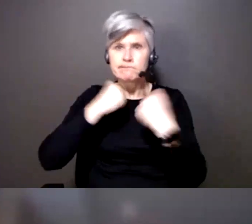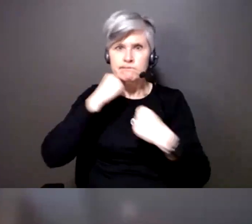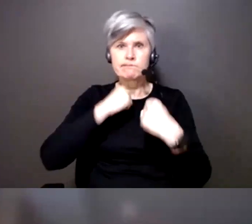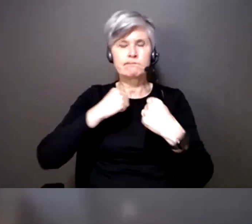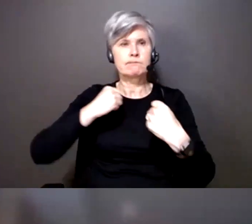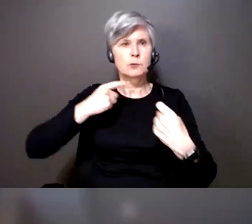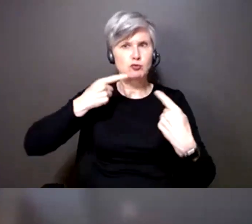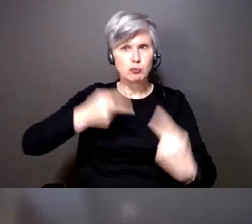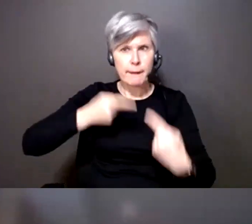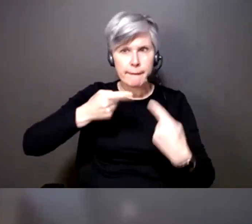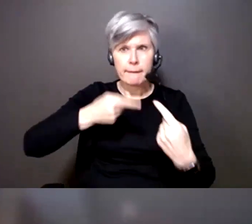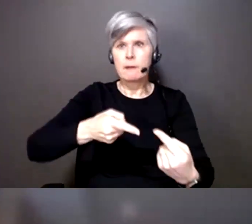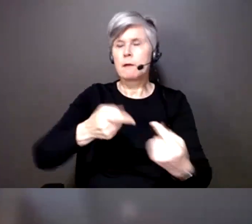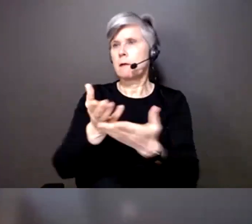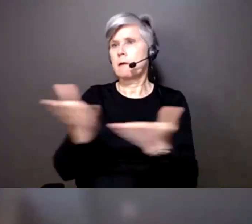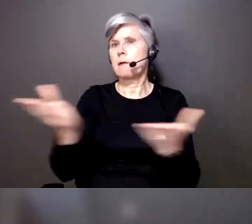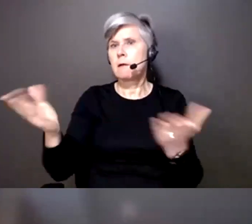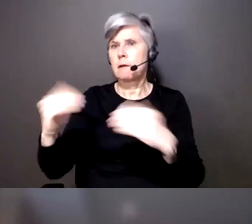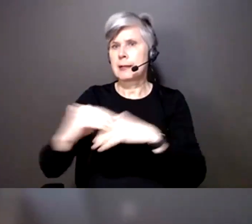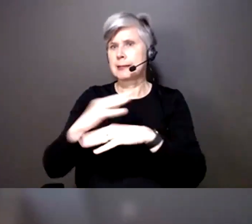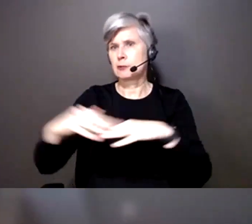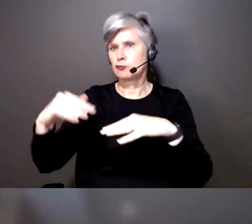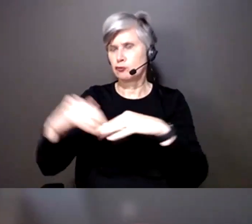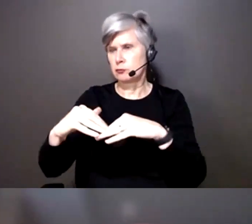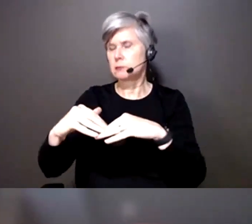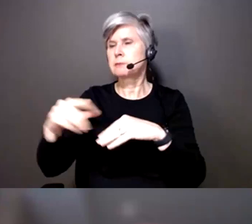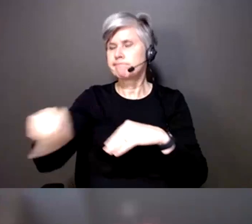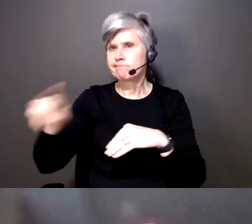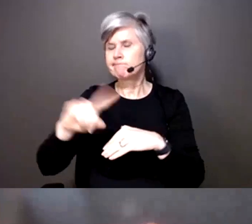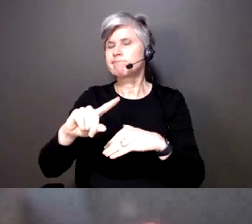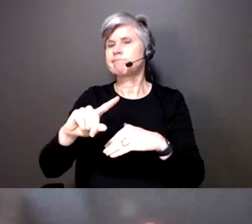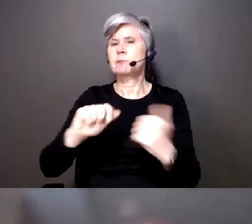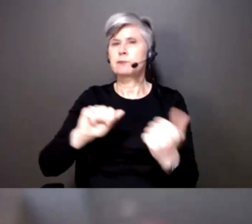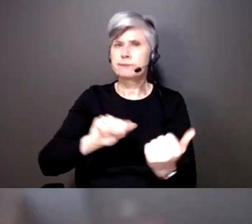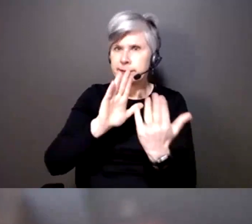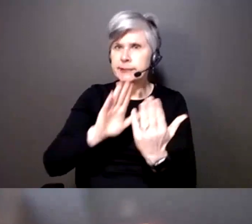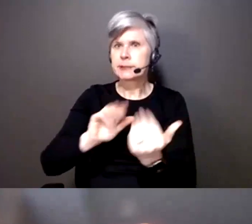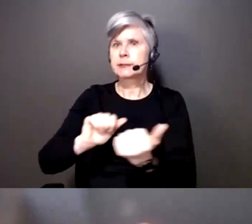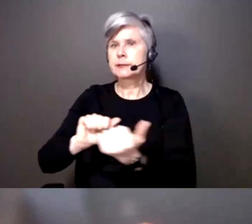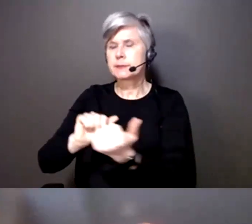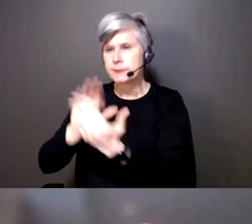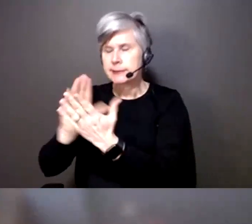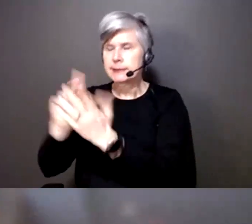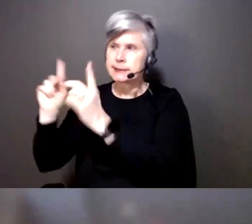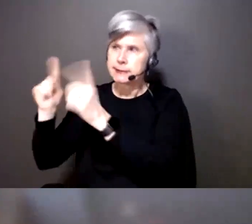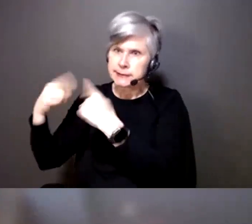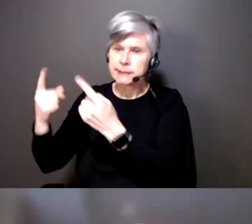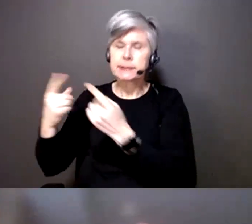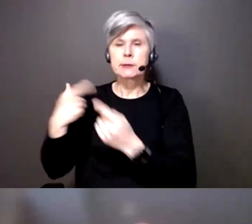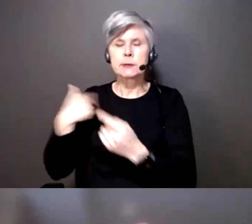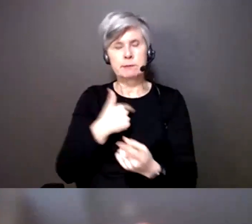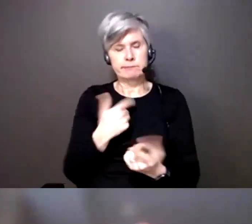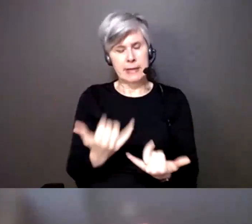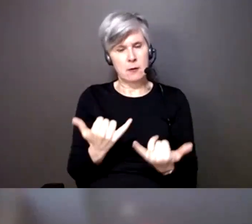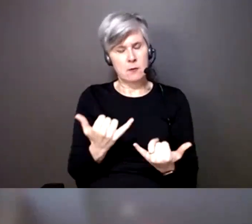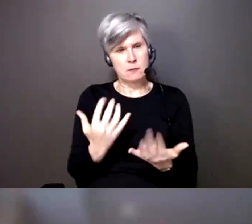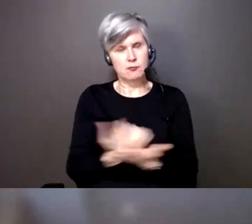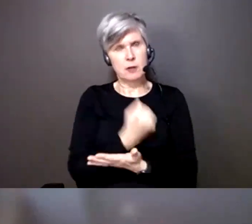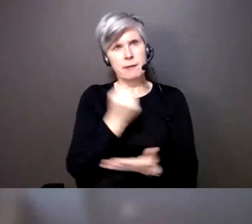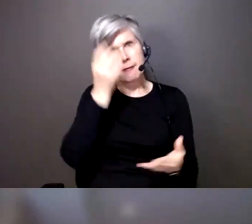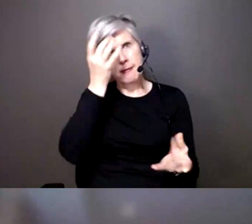us to reflect on those situations and to appreciate and welcome